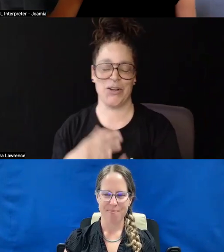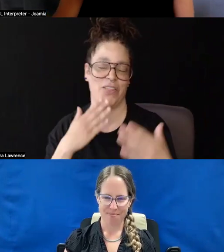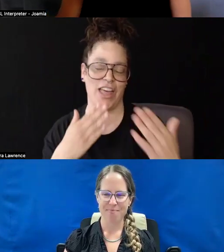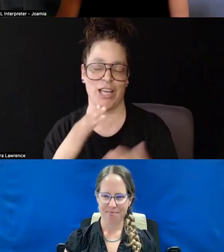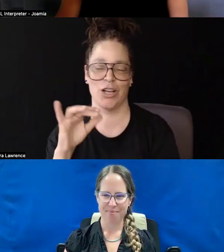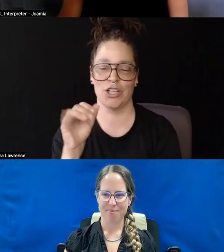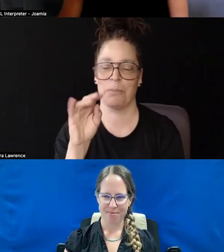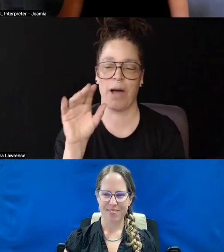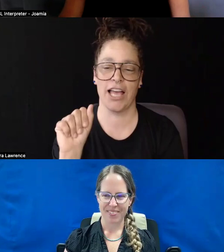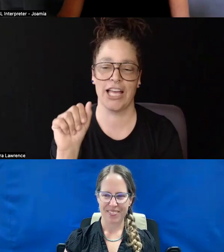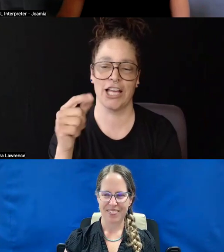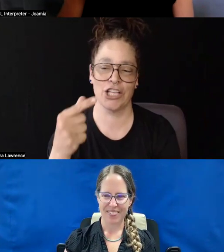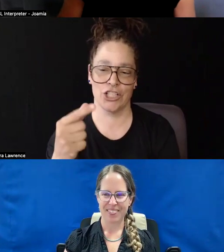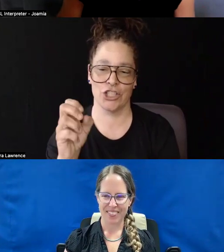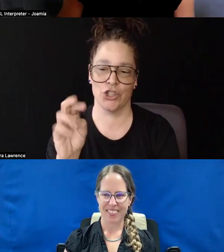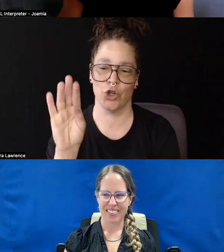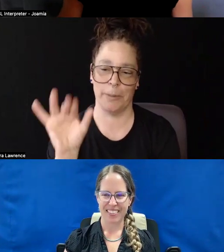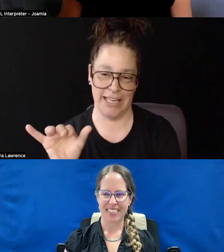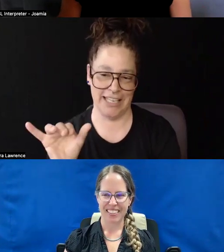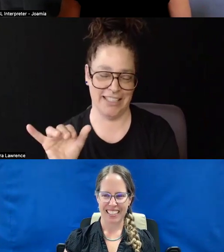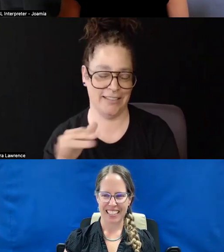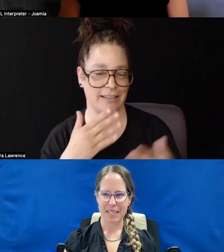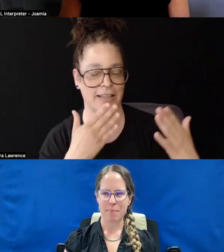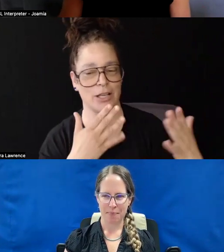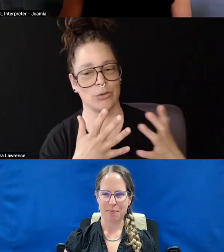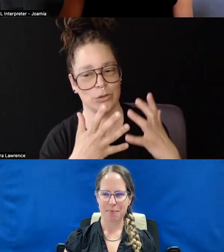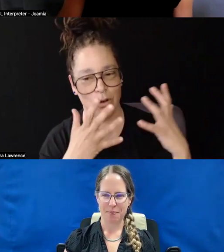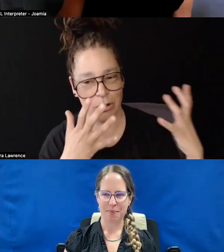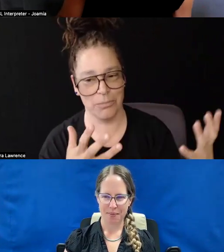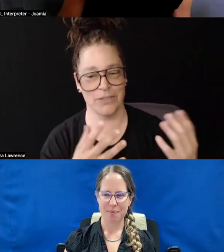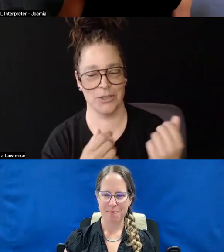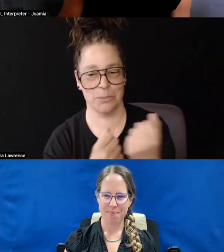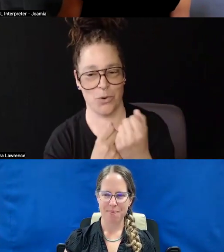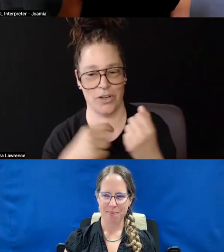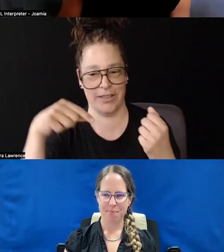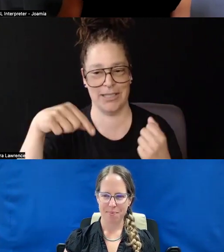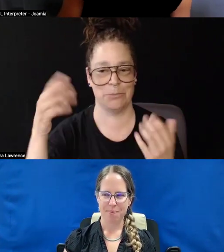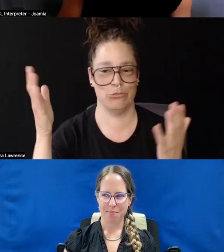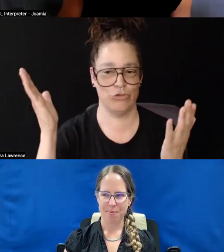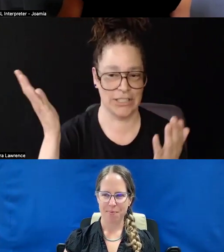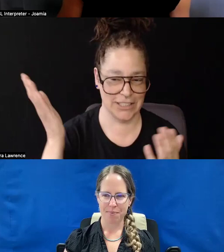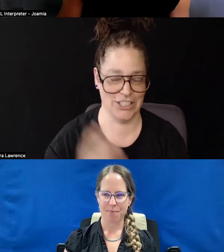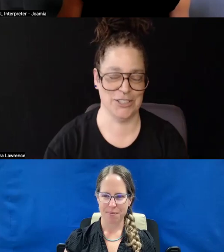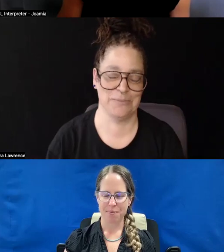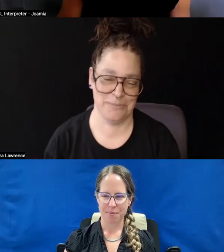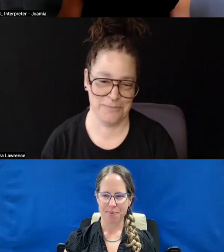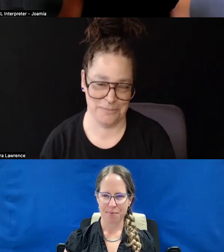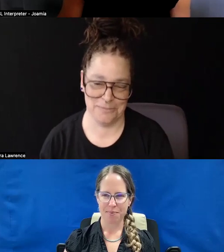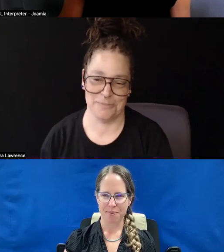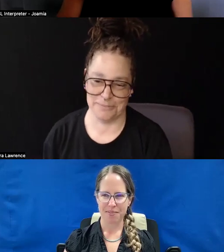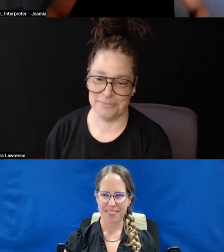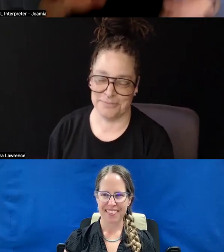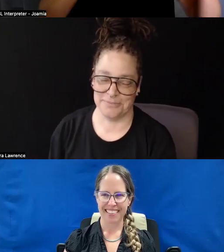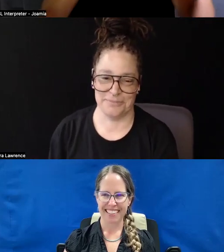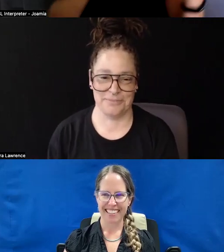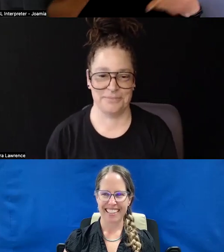Jemiah, that's her sign name. Thank you, Jemiah, Germany. Thank you so much for supporting this